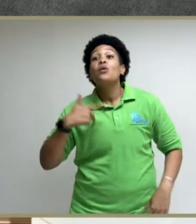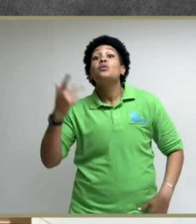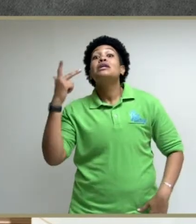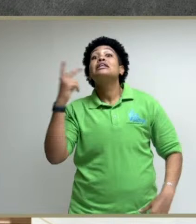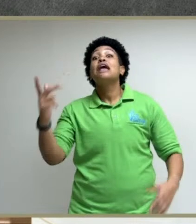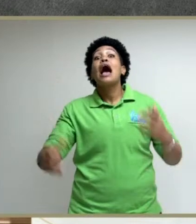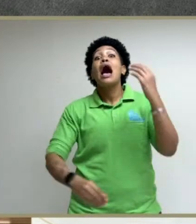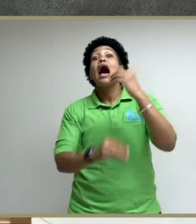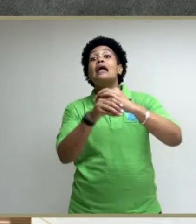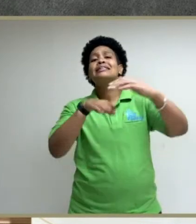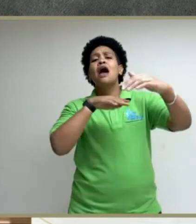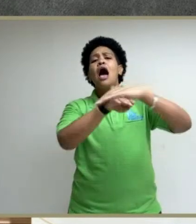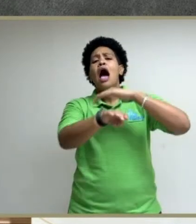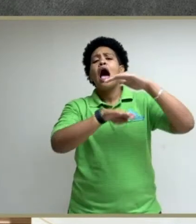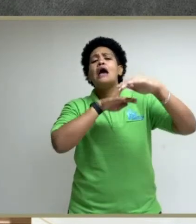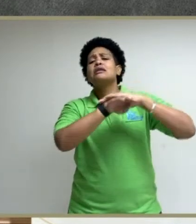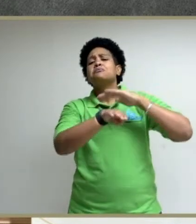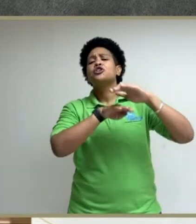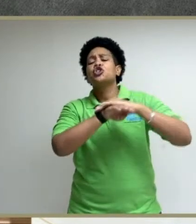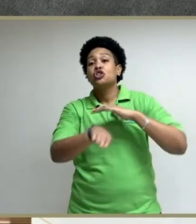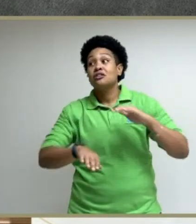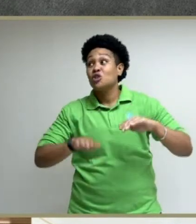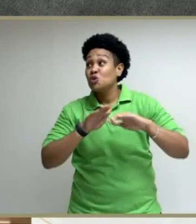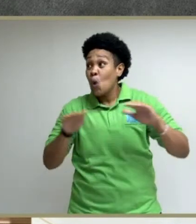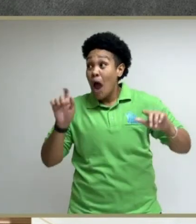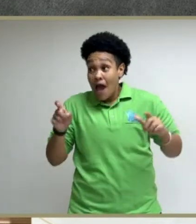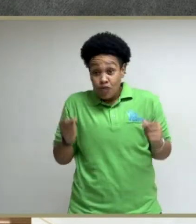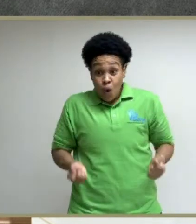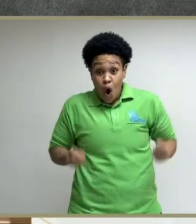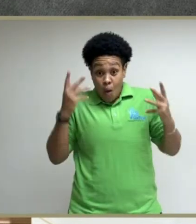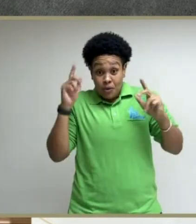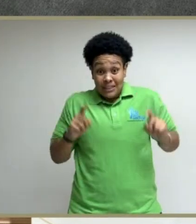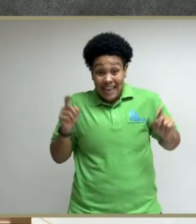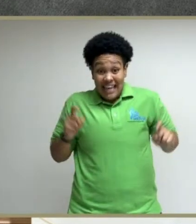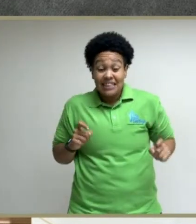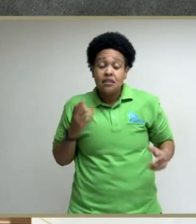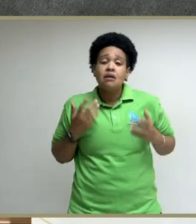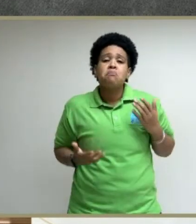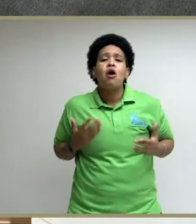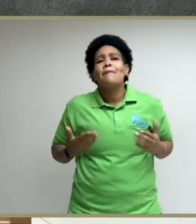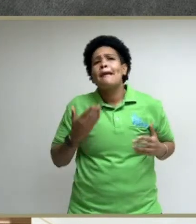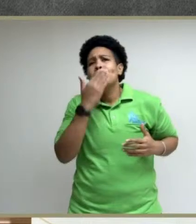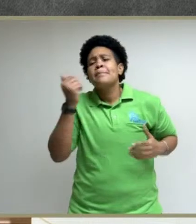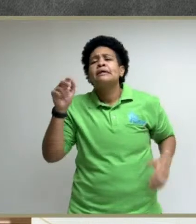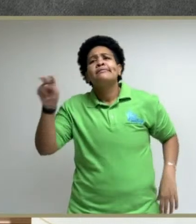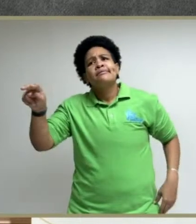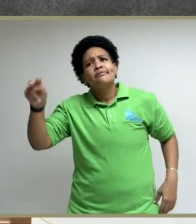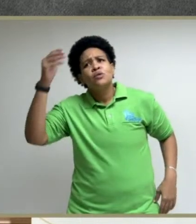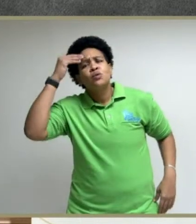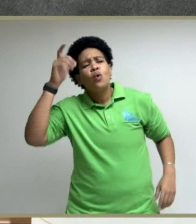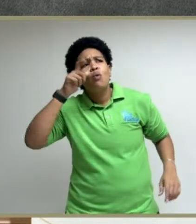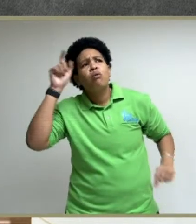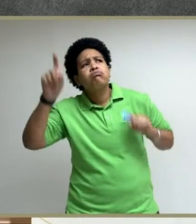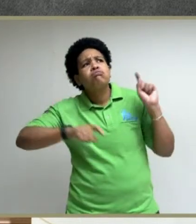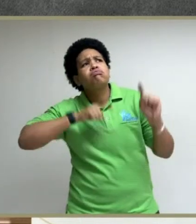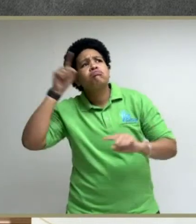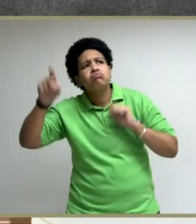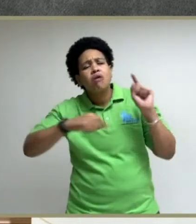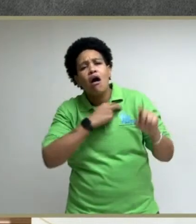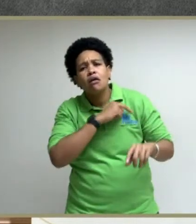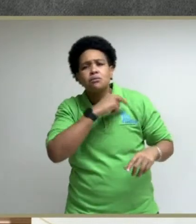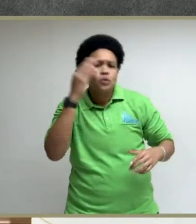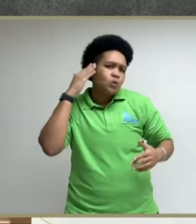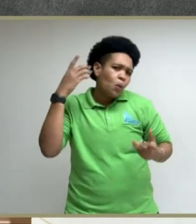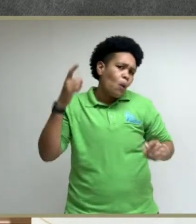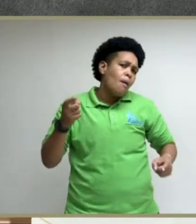admissions, which now don't have to do with how many persons are tested and probably is a better indication of what is happening in the population,